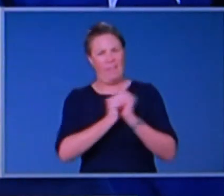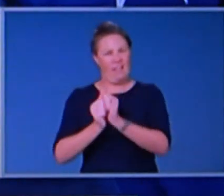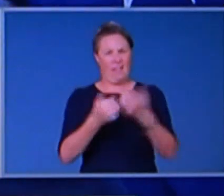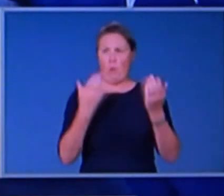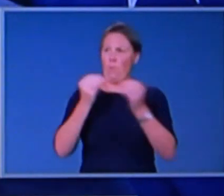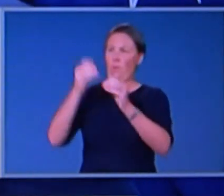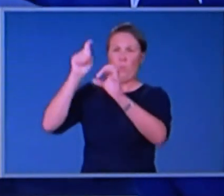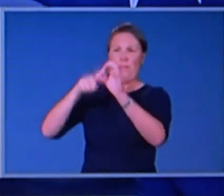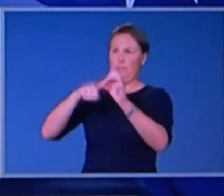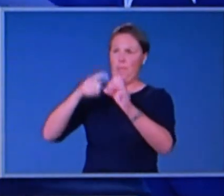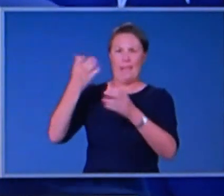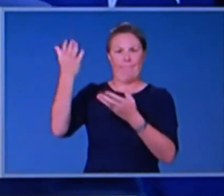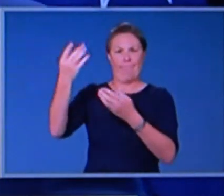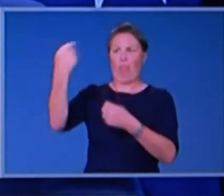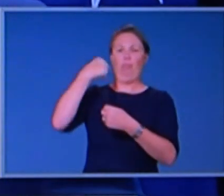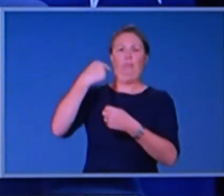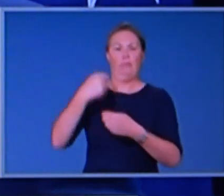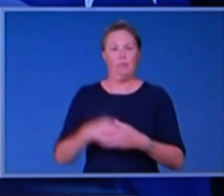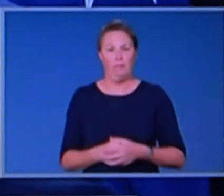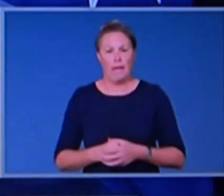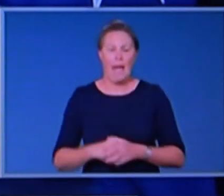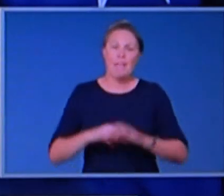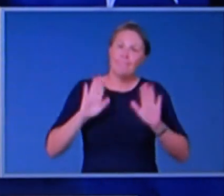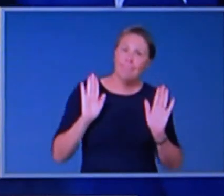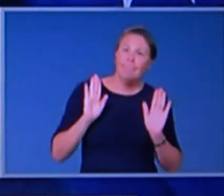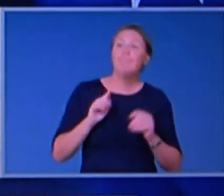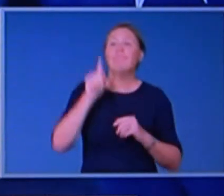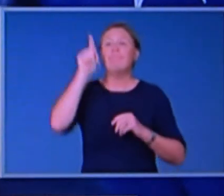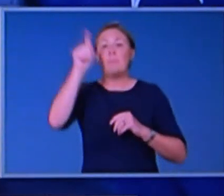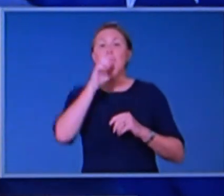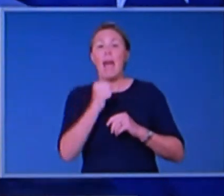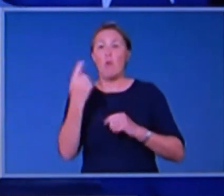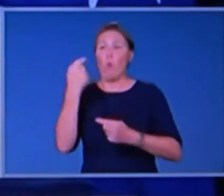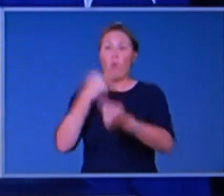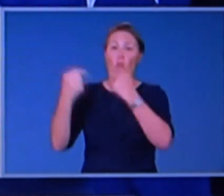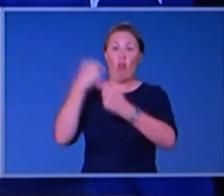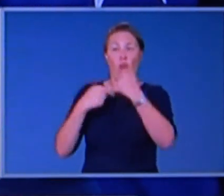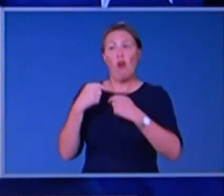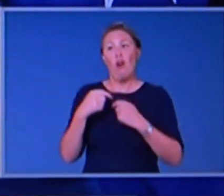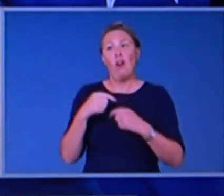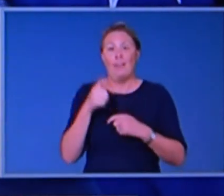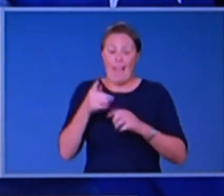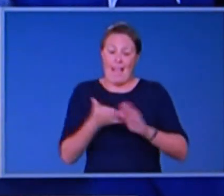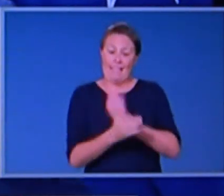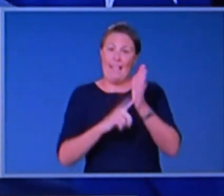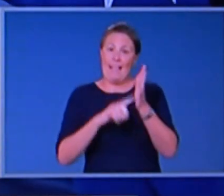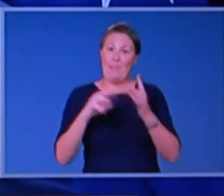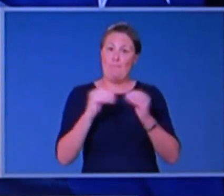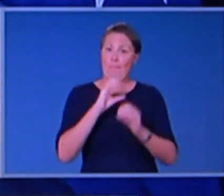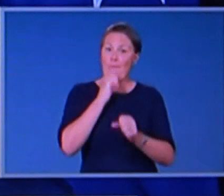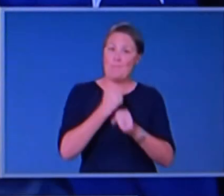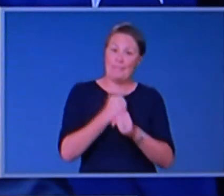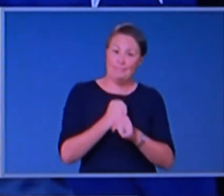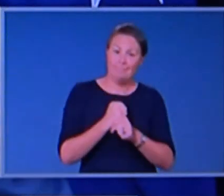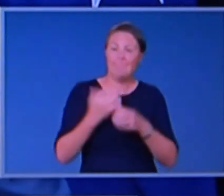a minister in my government, but he's also a Queenslander, and these are issues that are being debated and addressed in Queensland, and whether